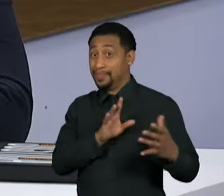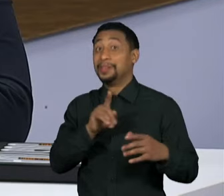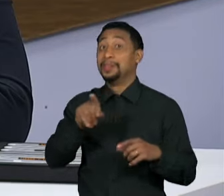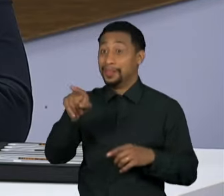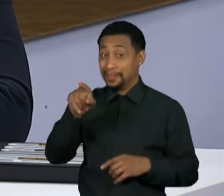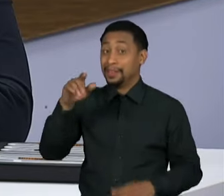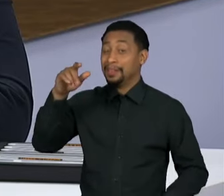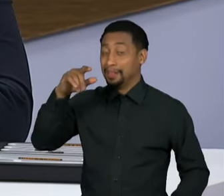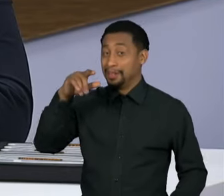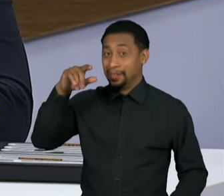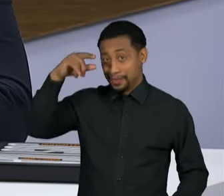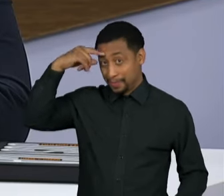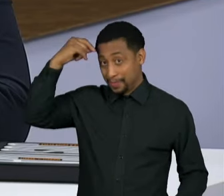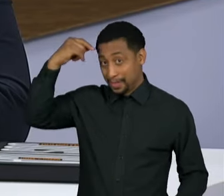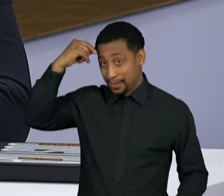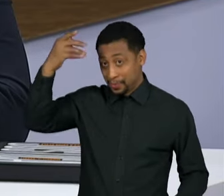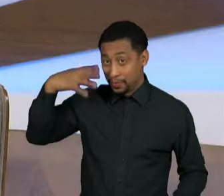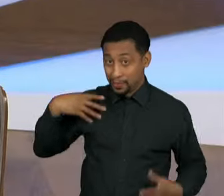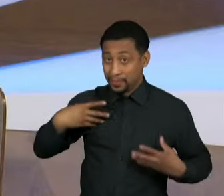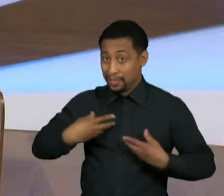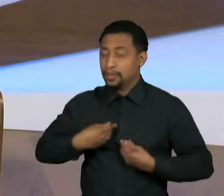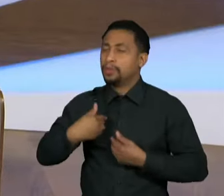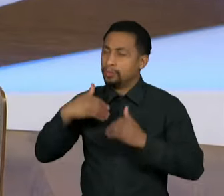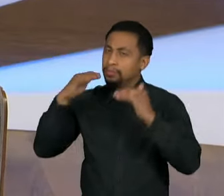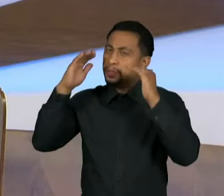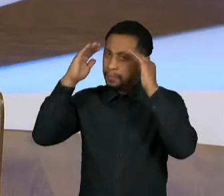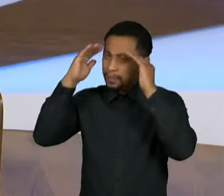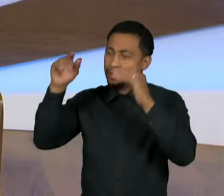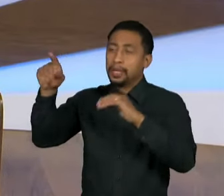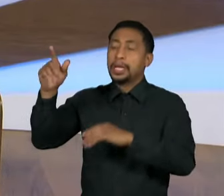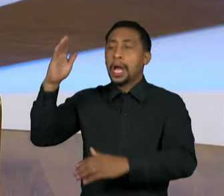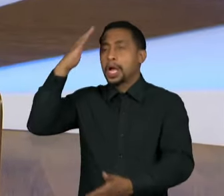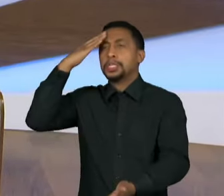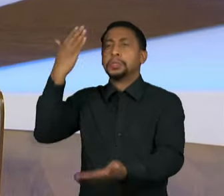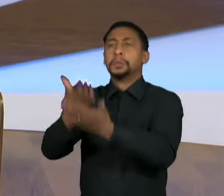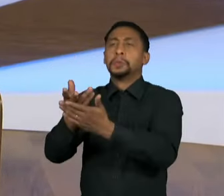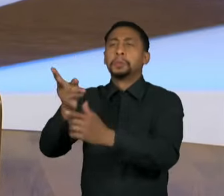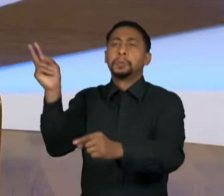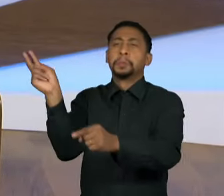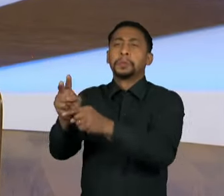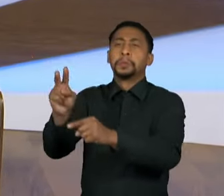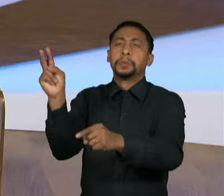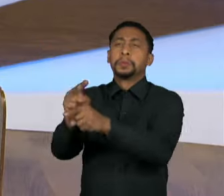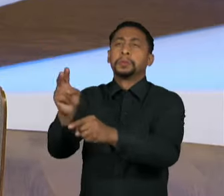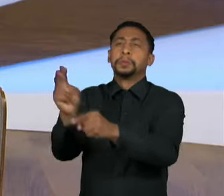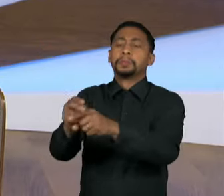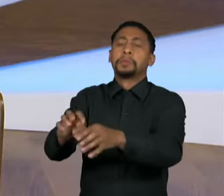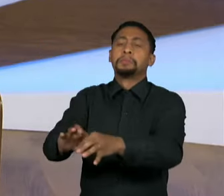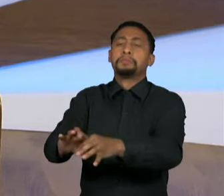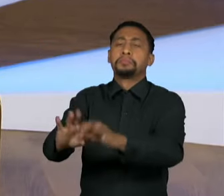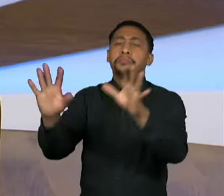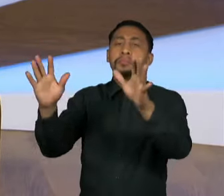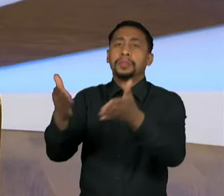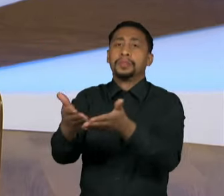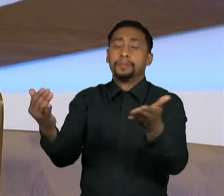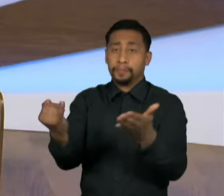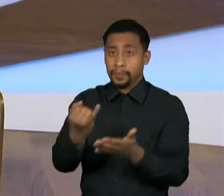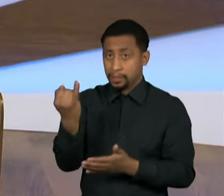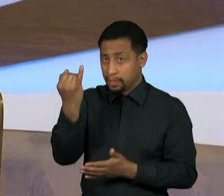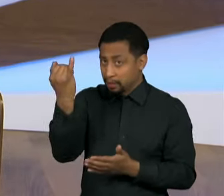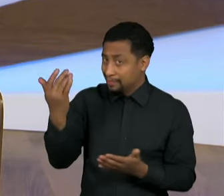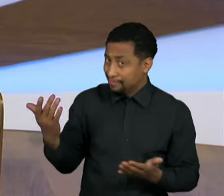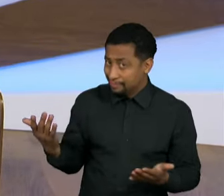respect, they believe that they are defending an important liberal principle that leads to